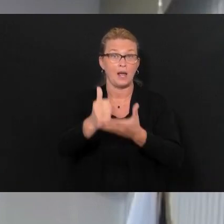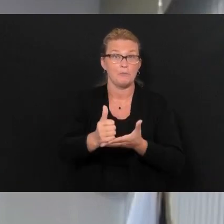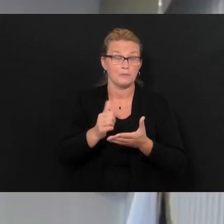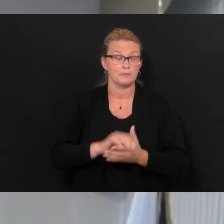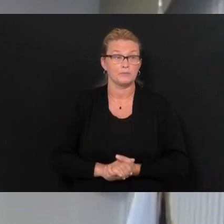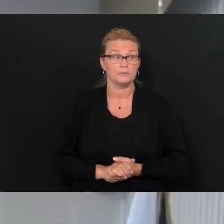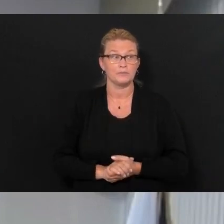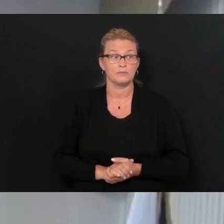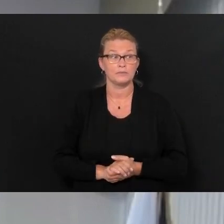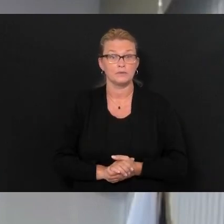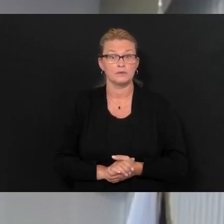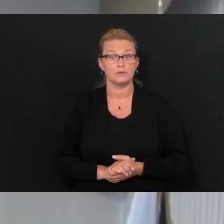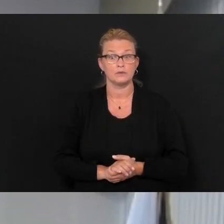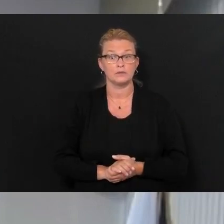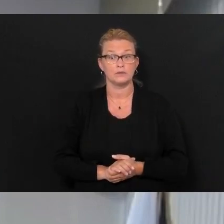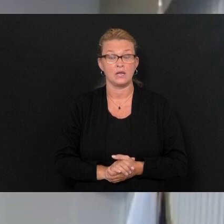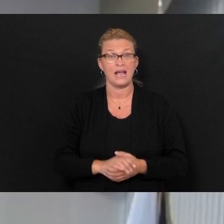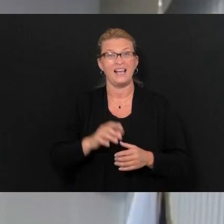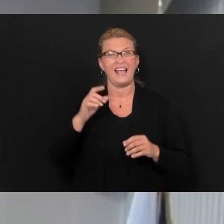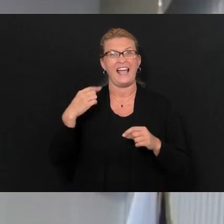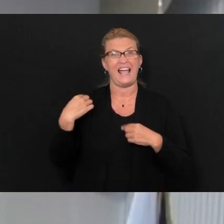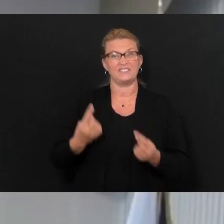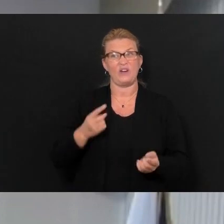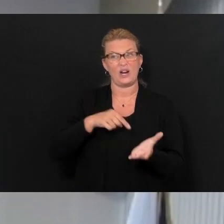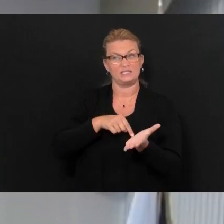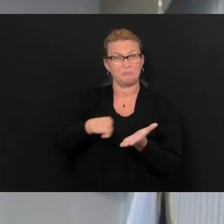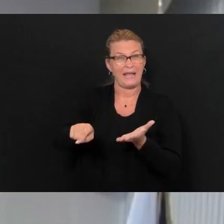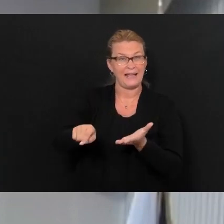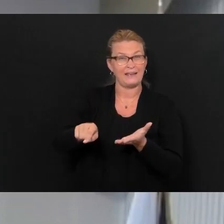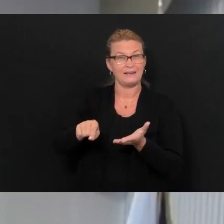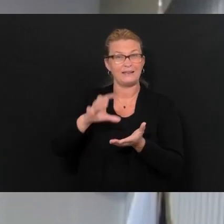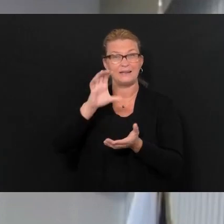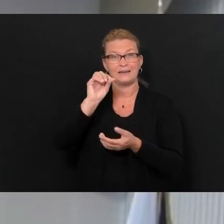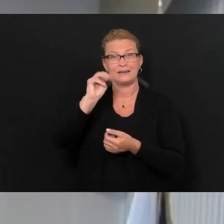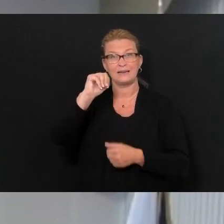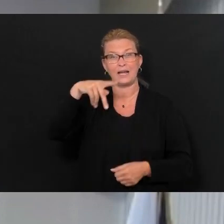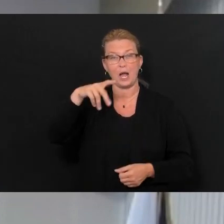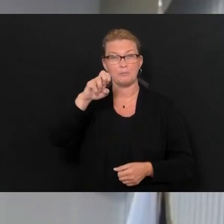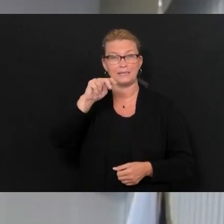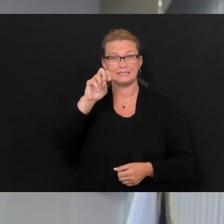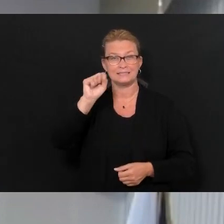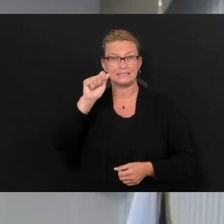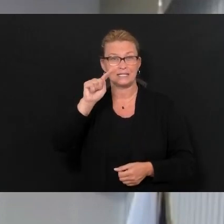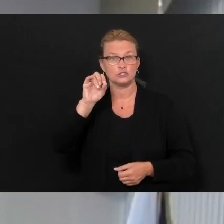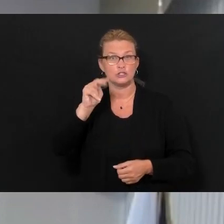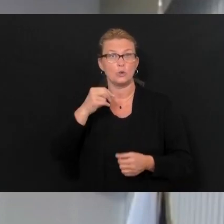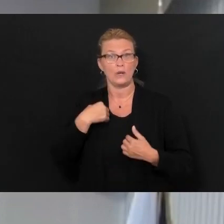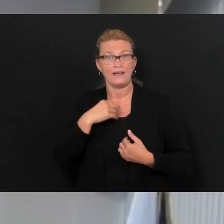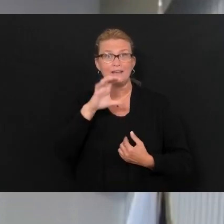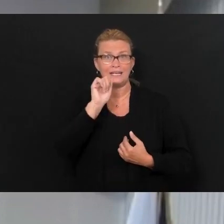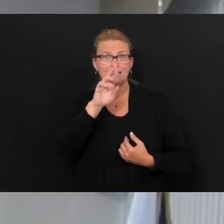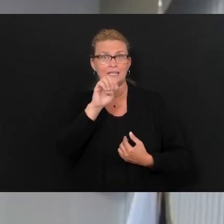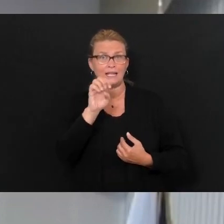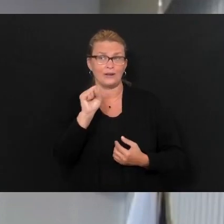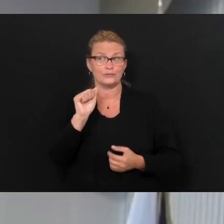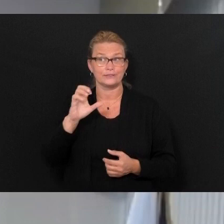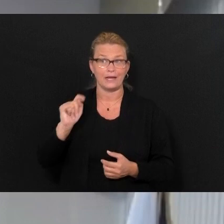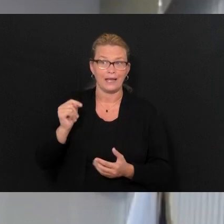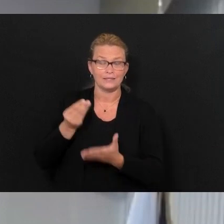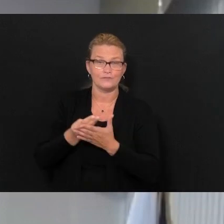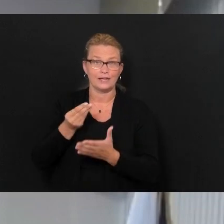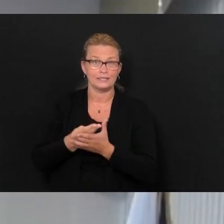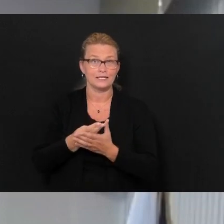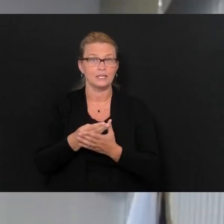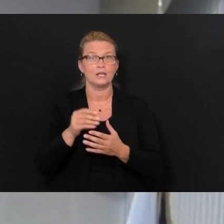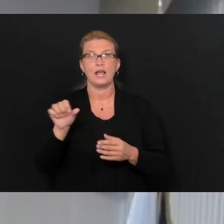any compensation, there is some, I don't want to say it's CARES Act funding, but there is ways they are being paid if they're taken off of work for that.